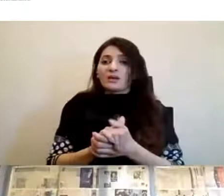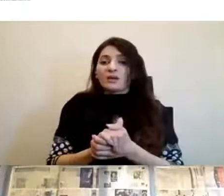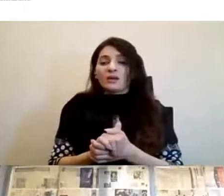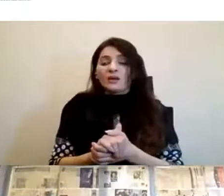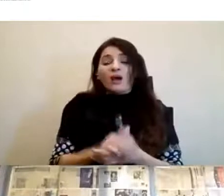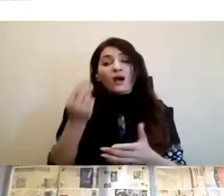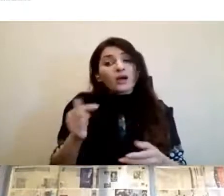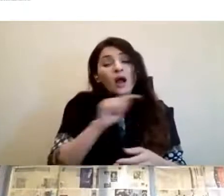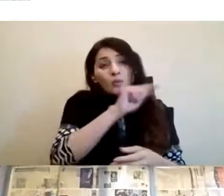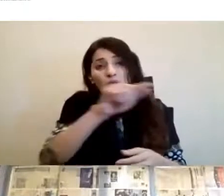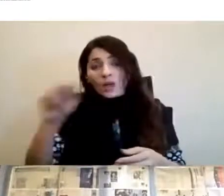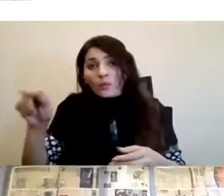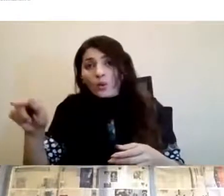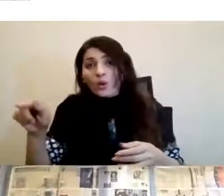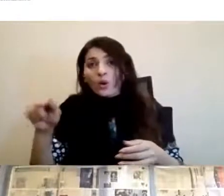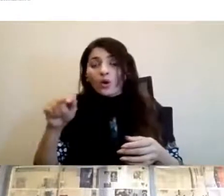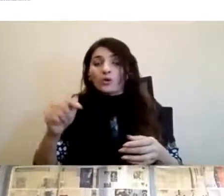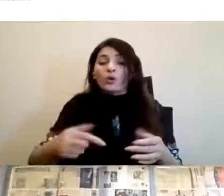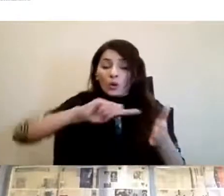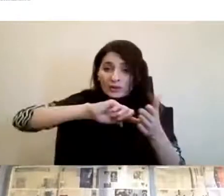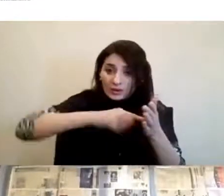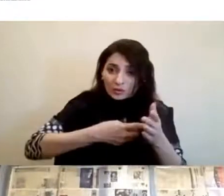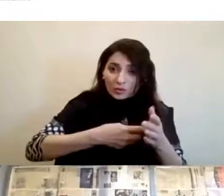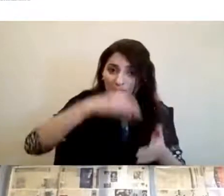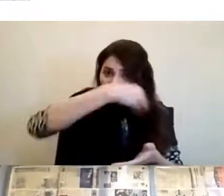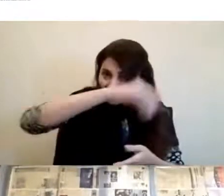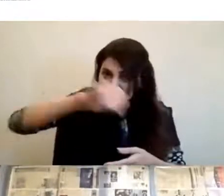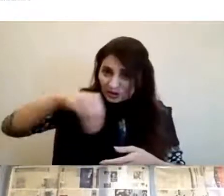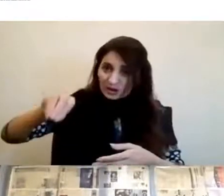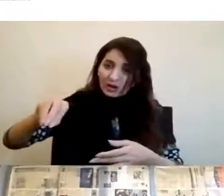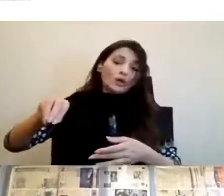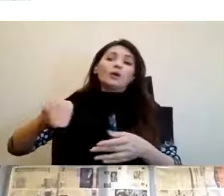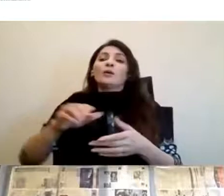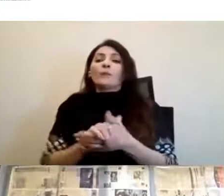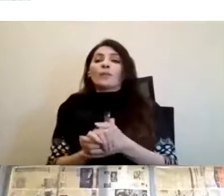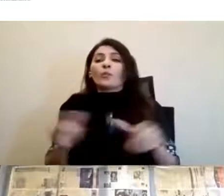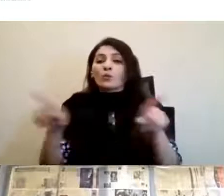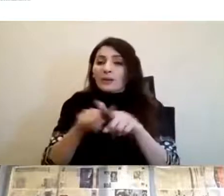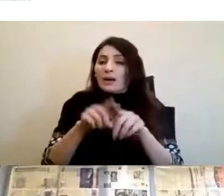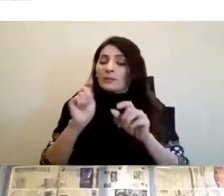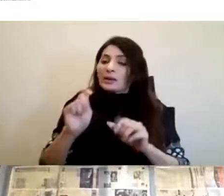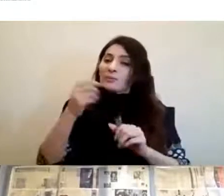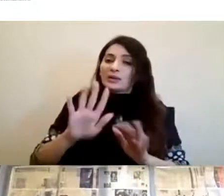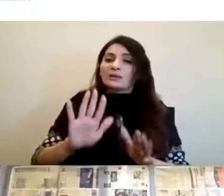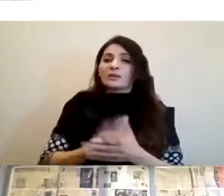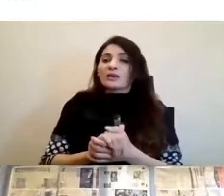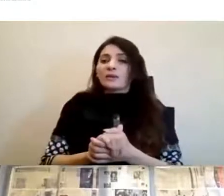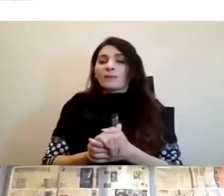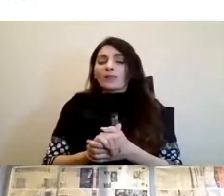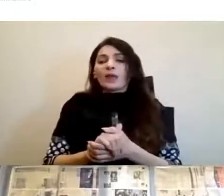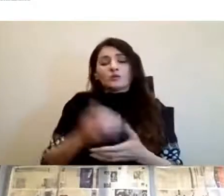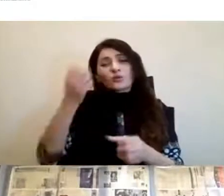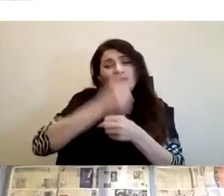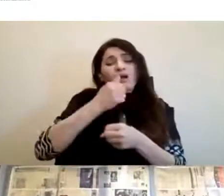example. Without an example, maybe government are not able to understand about our ability or how we